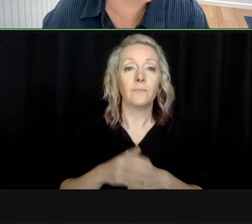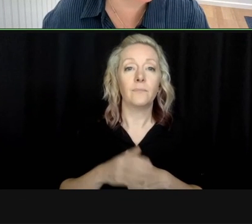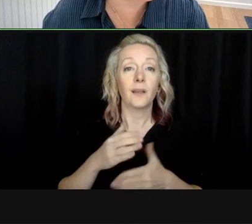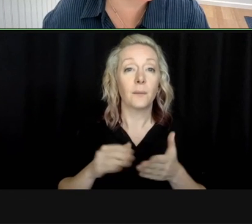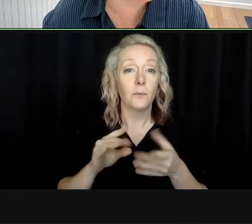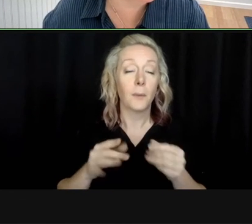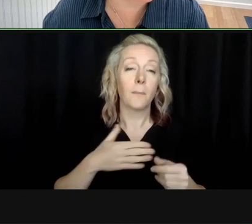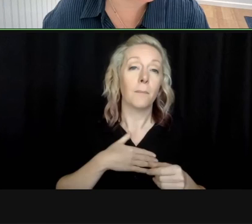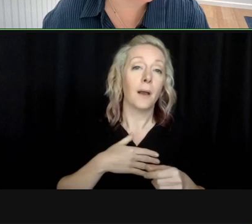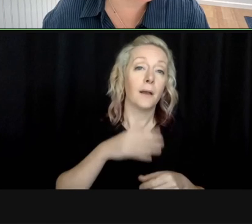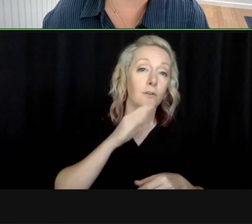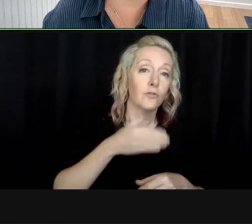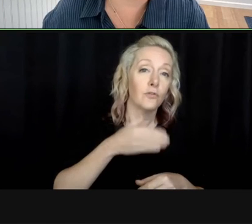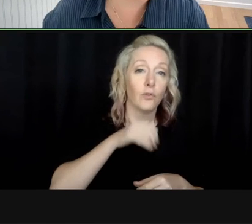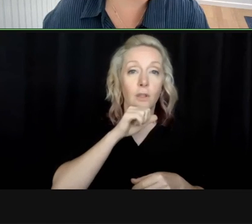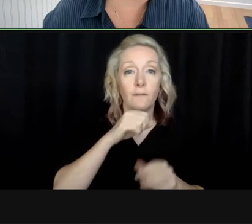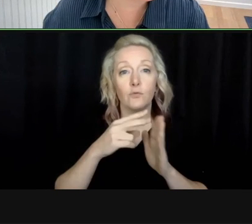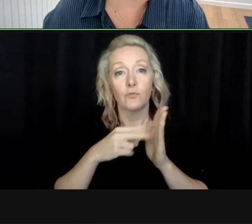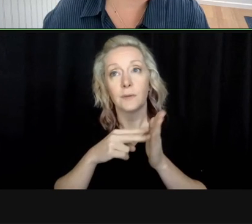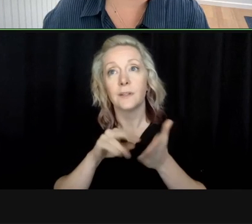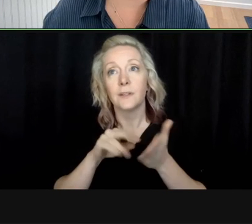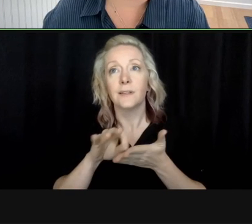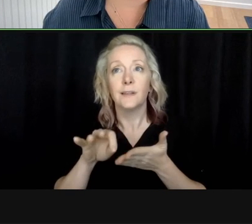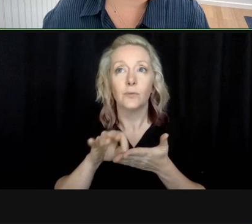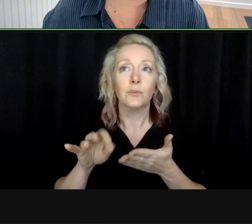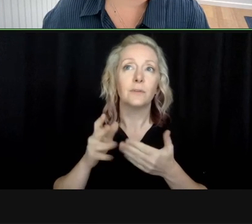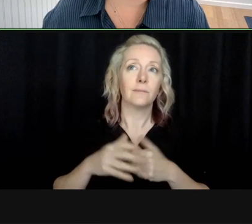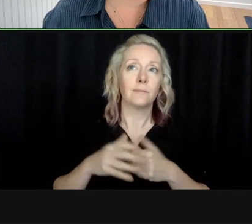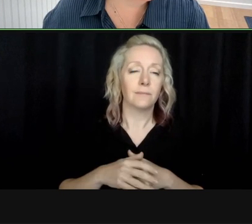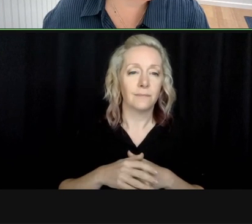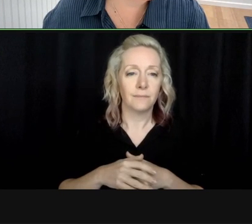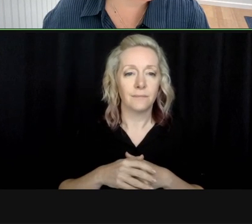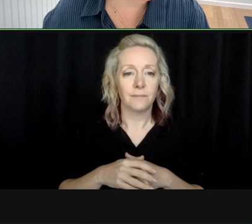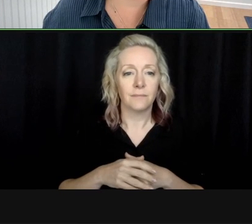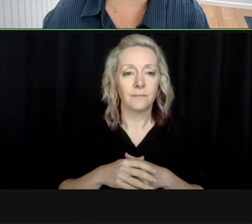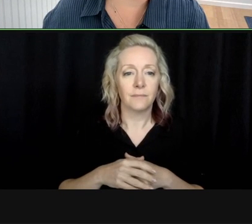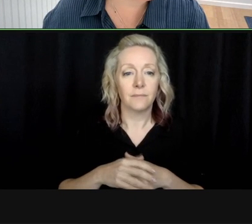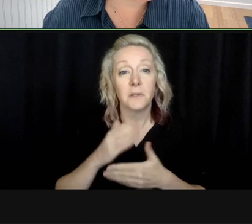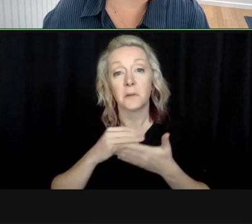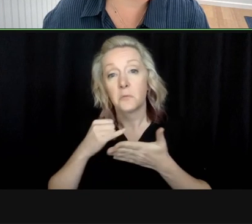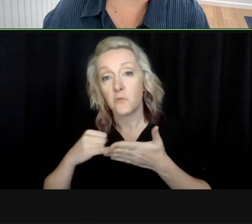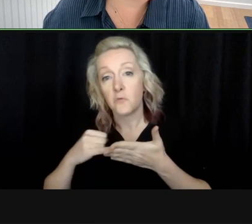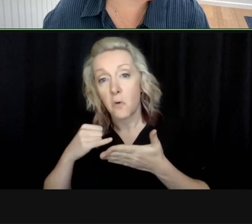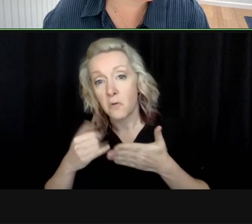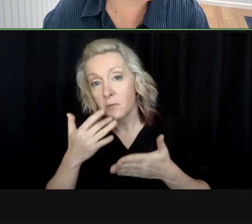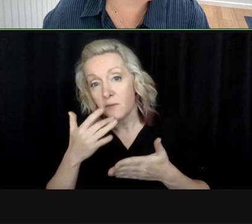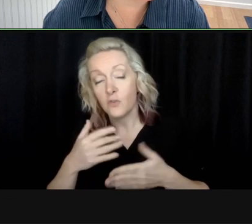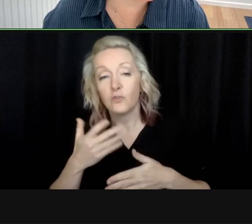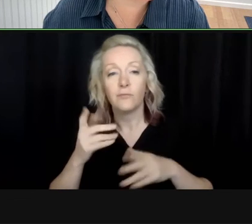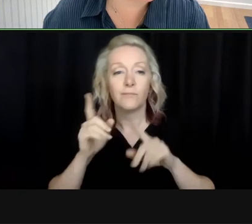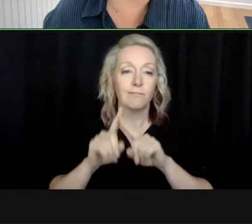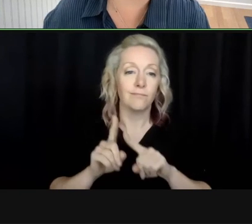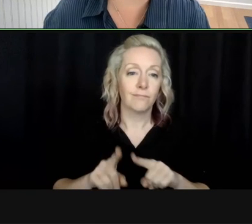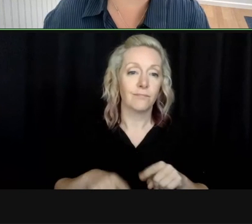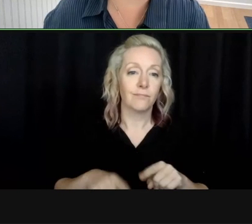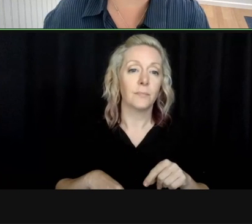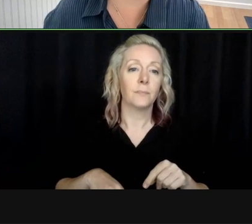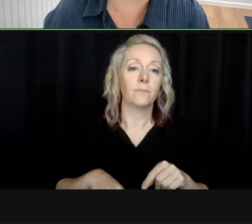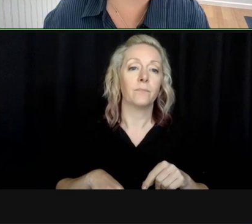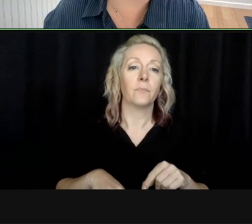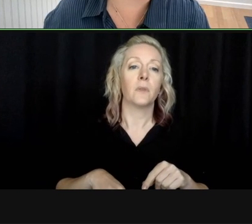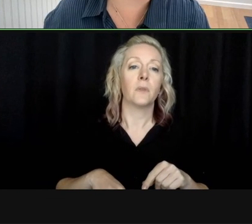loves reading, counting, yeah. Draws, yeah. when they missed out. Oh,